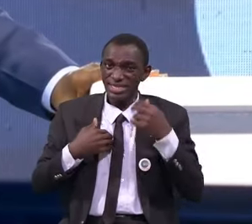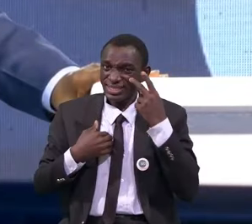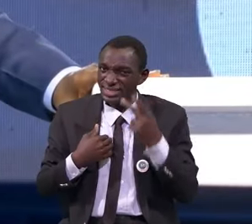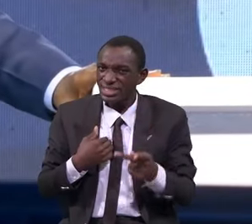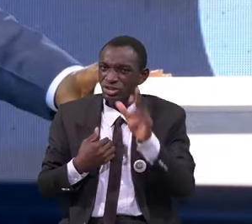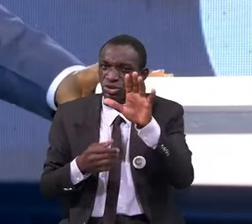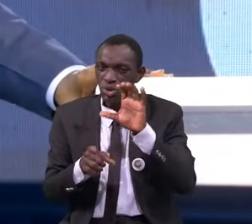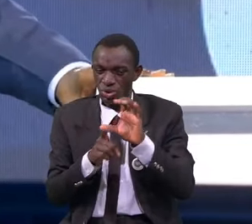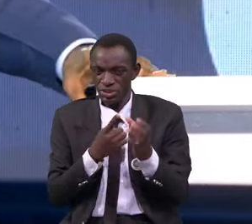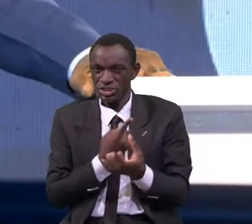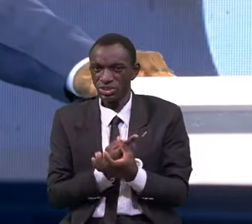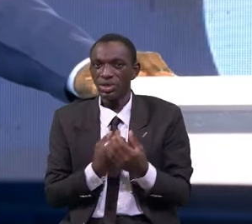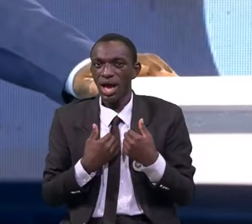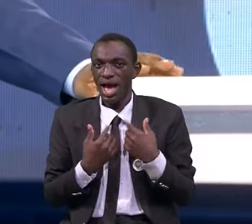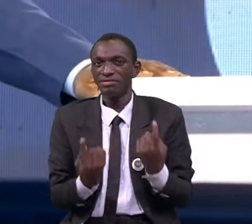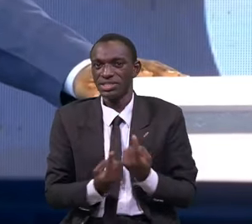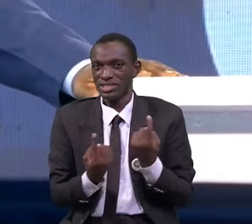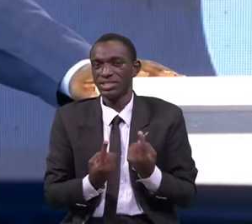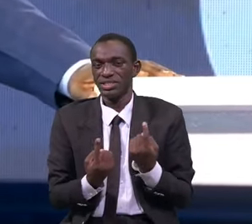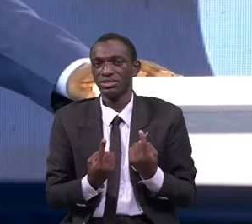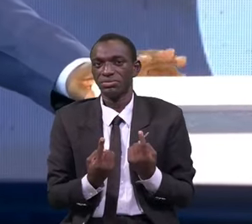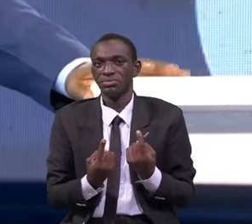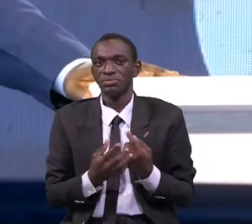of sinfulness,